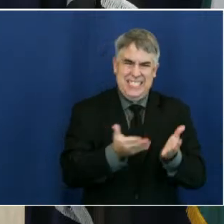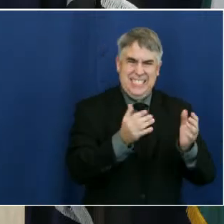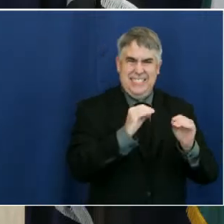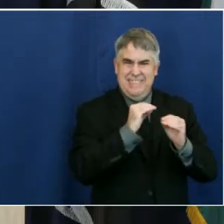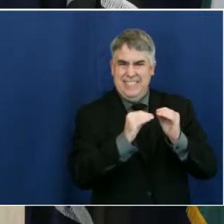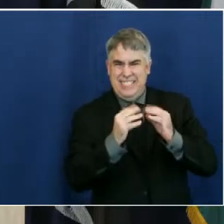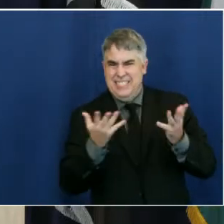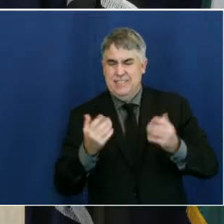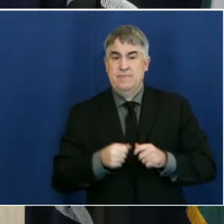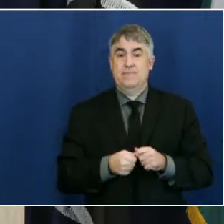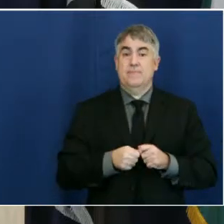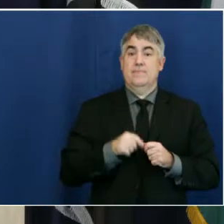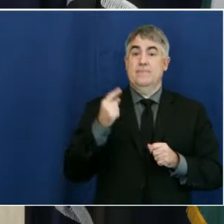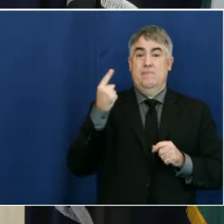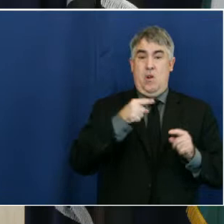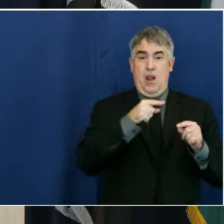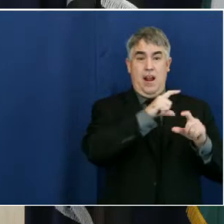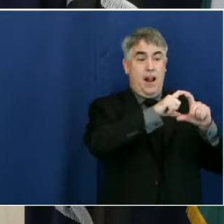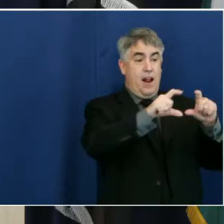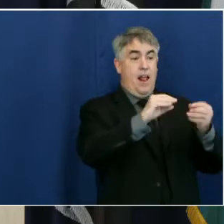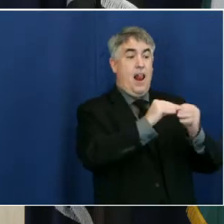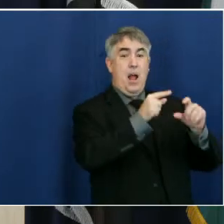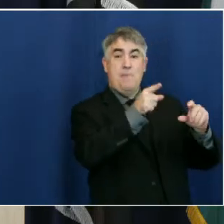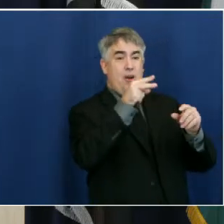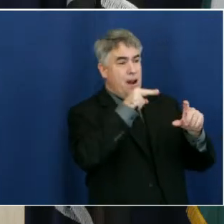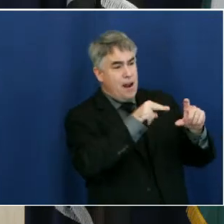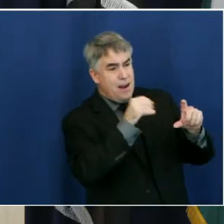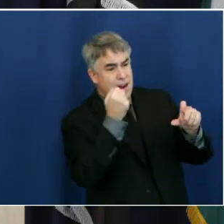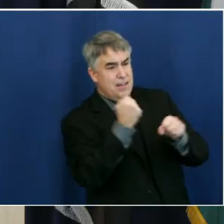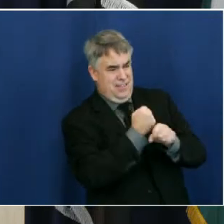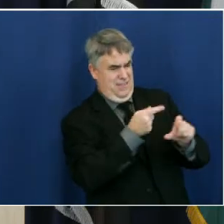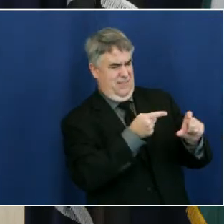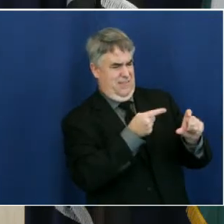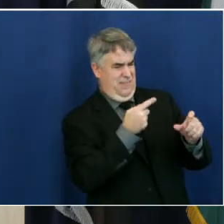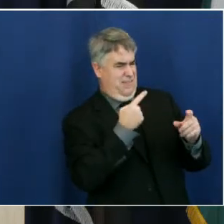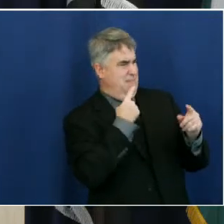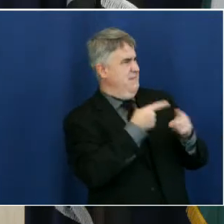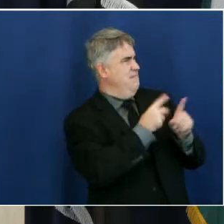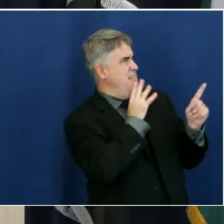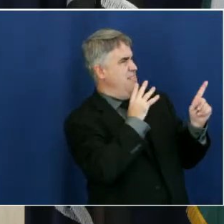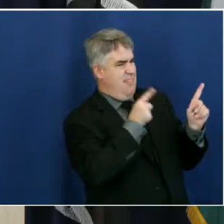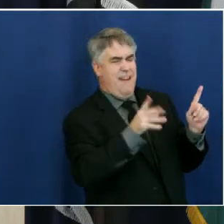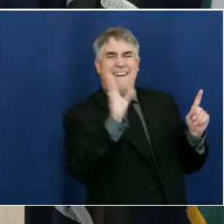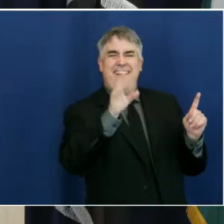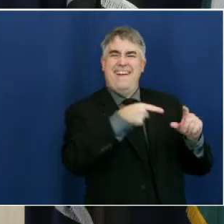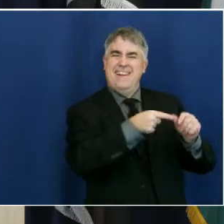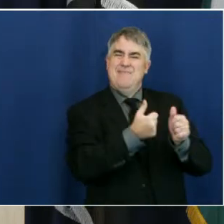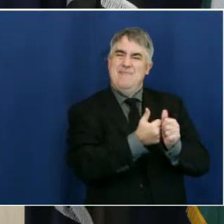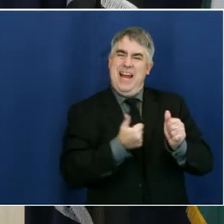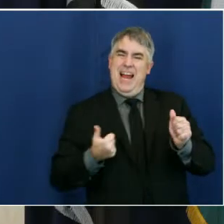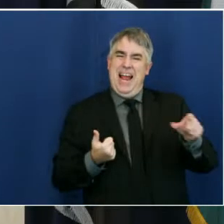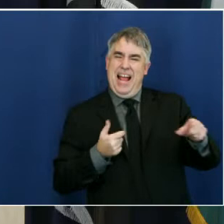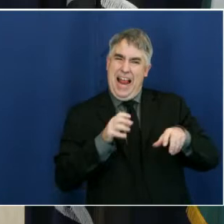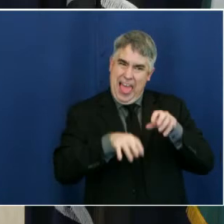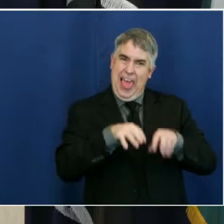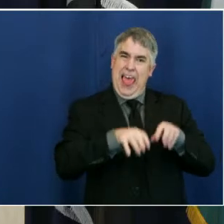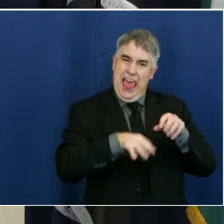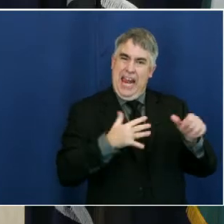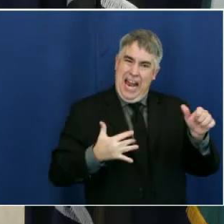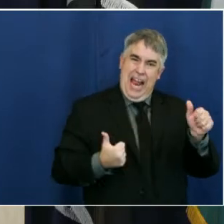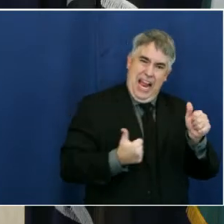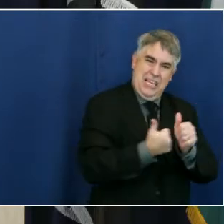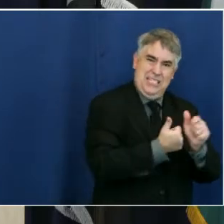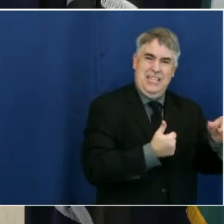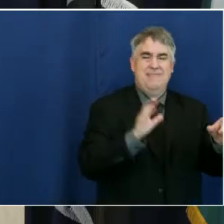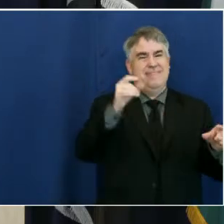will work to continue to do that. But our focus and our priority remains on as quickly as we possibly can getting vaccines in the